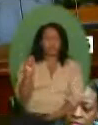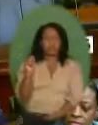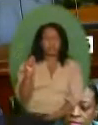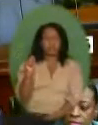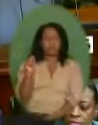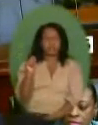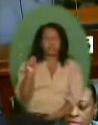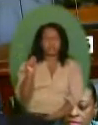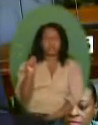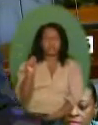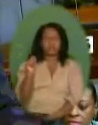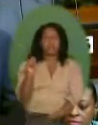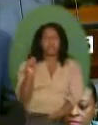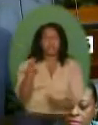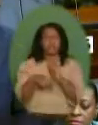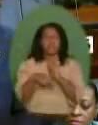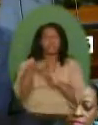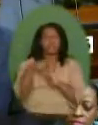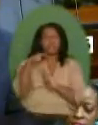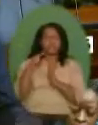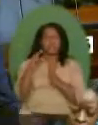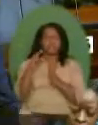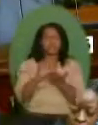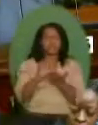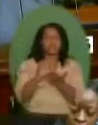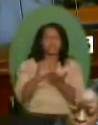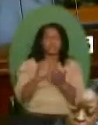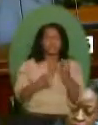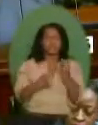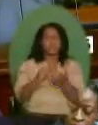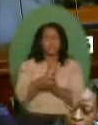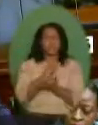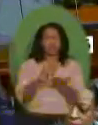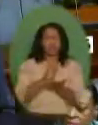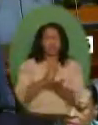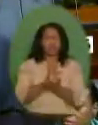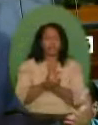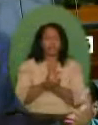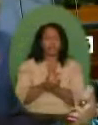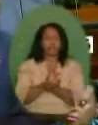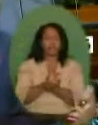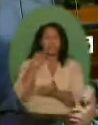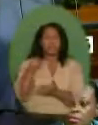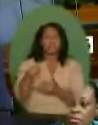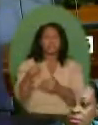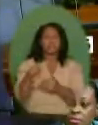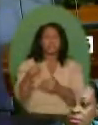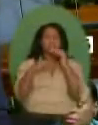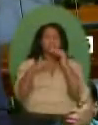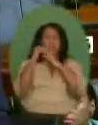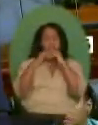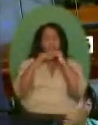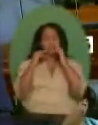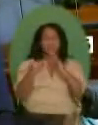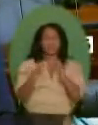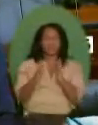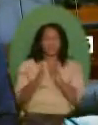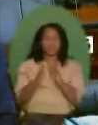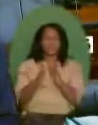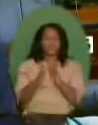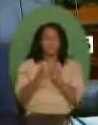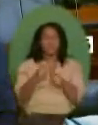was the high-rise hotel, the car park, the Superior Office Tower, not this one. The only significant change